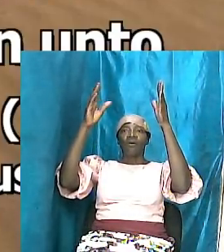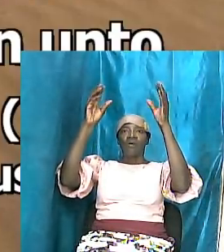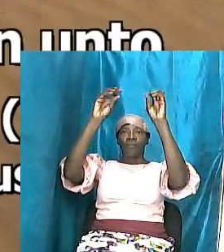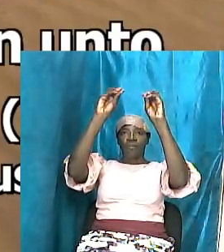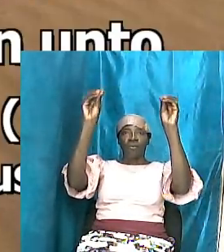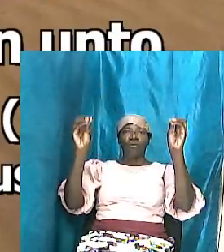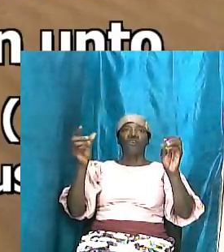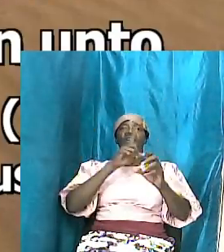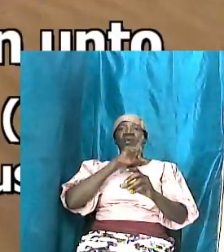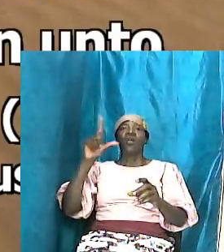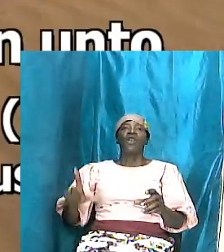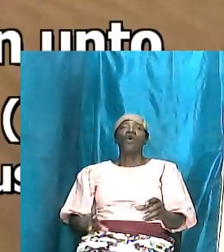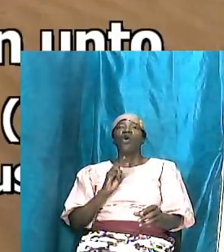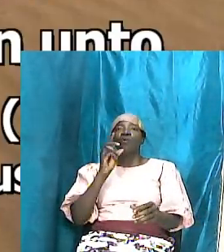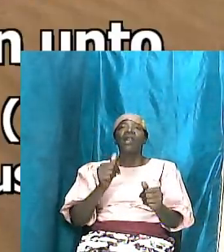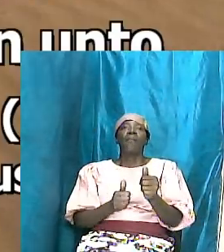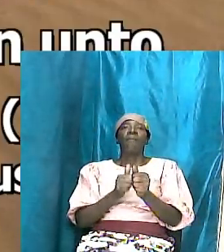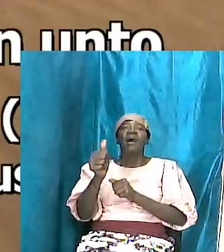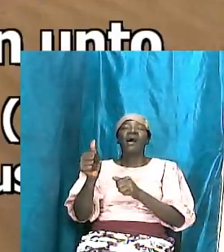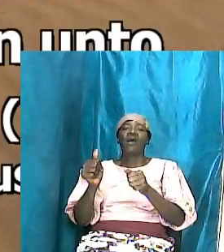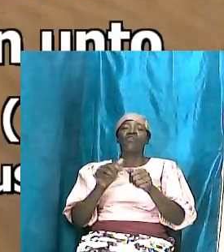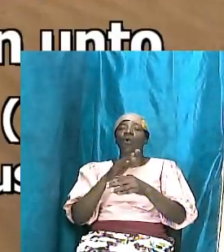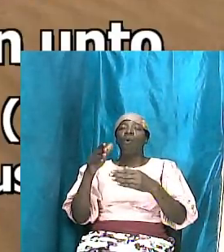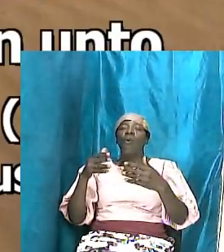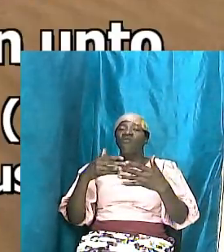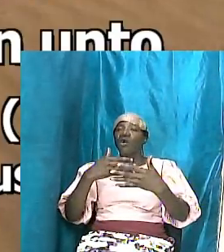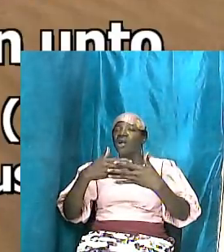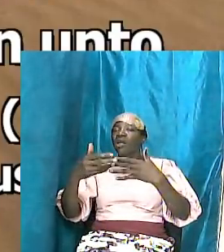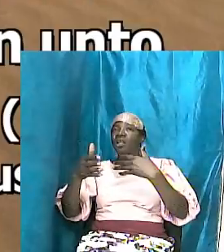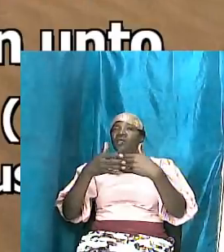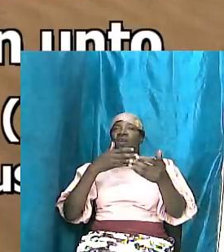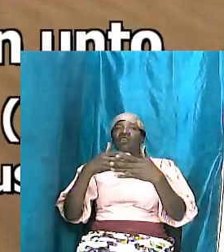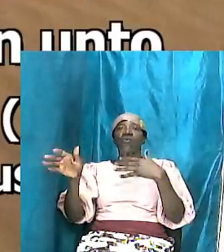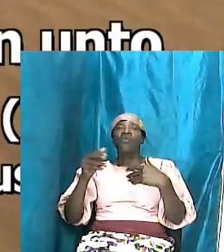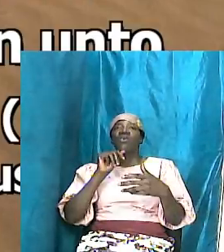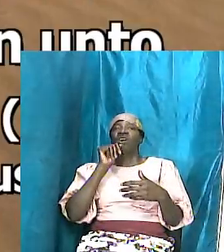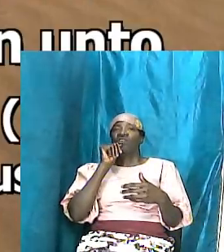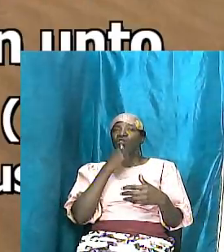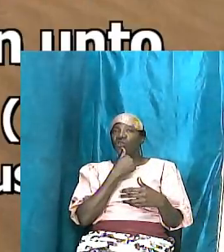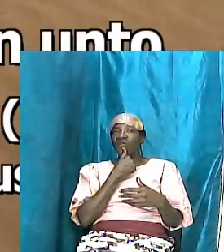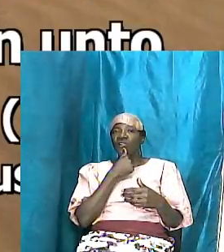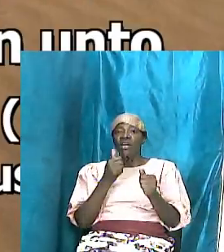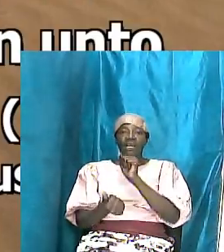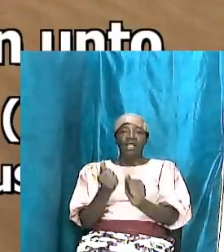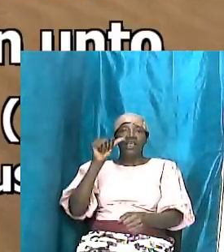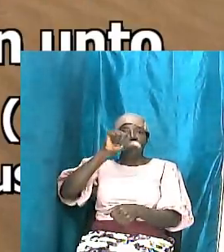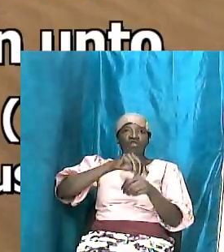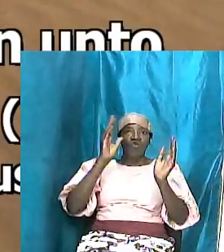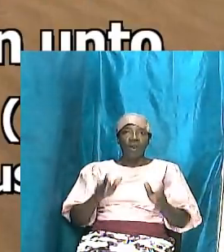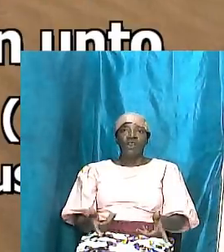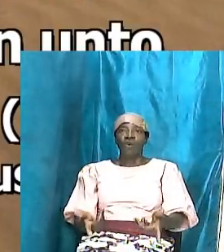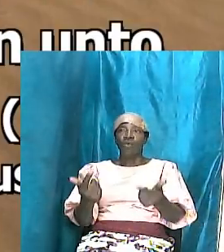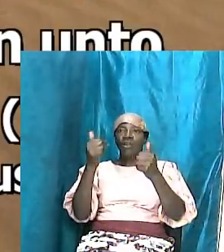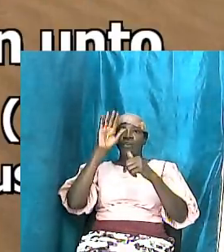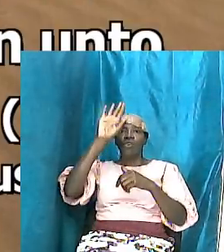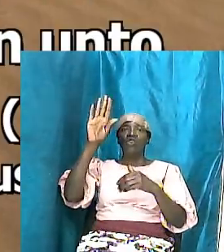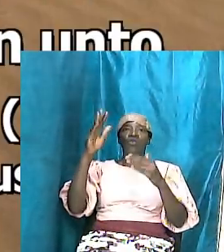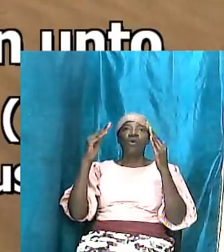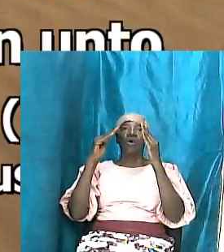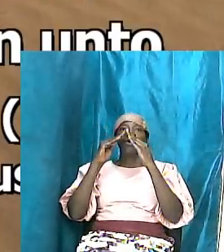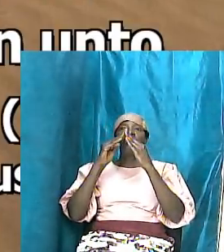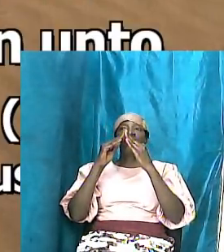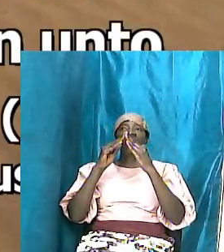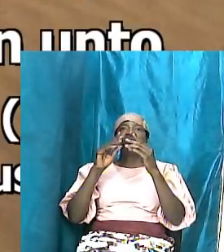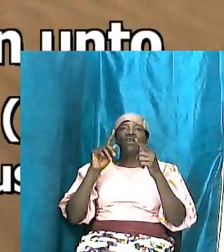the Lord will pass over the door and will not suffer the destroyer to come into your houses